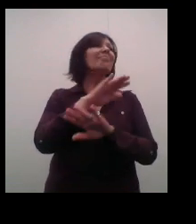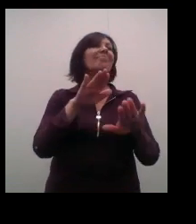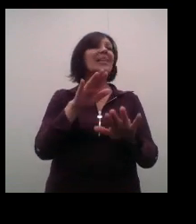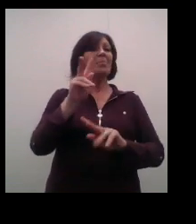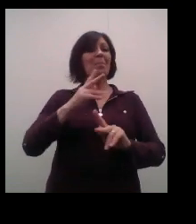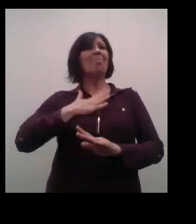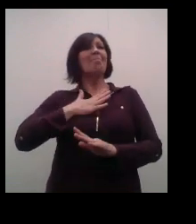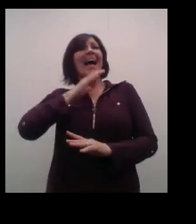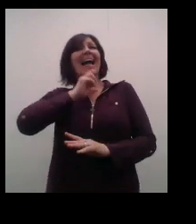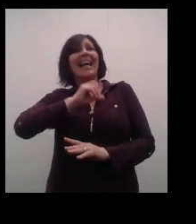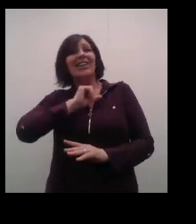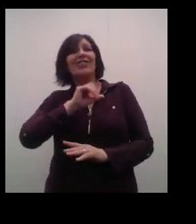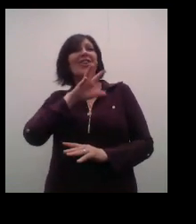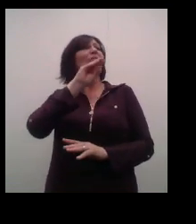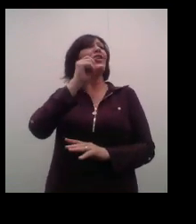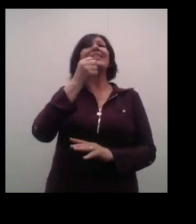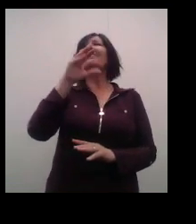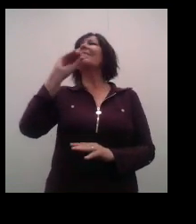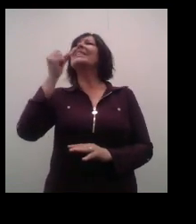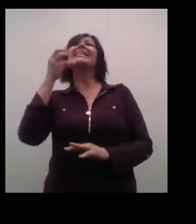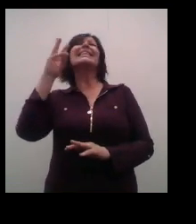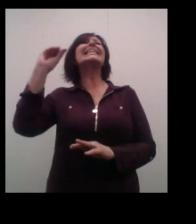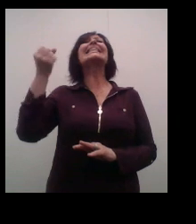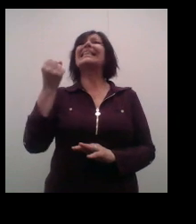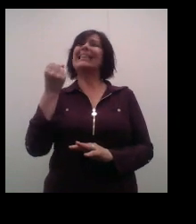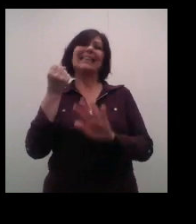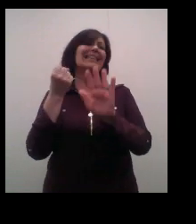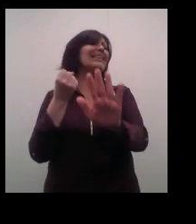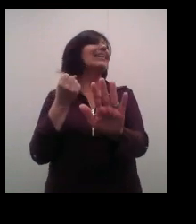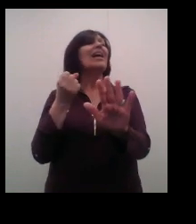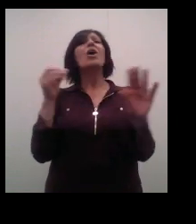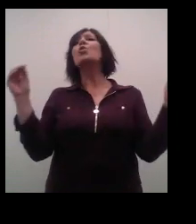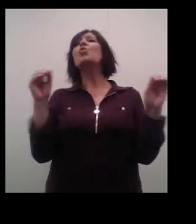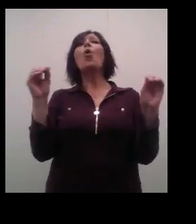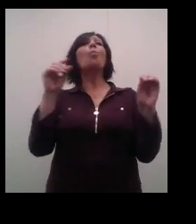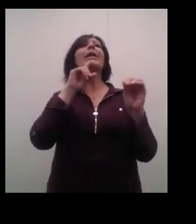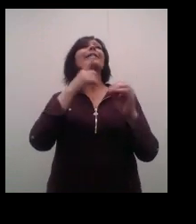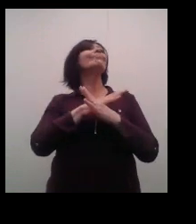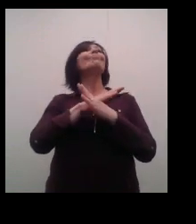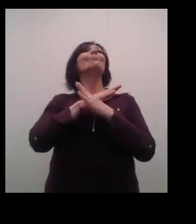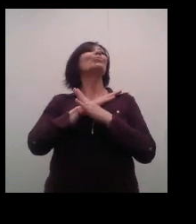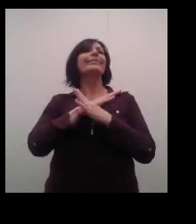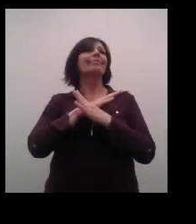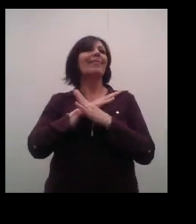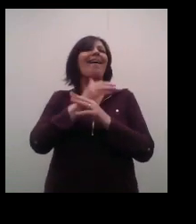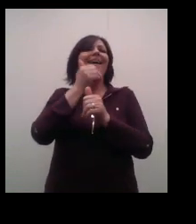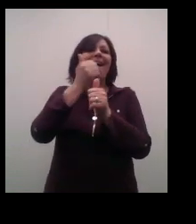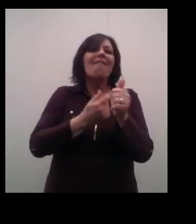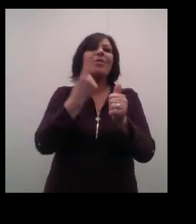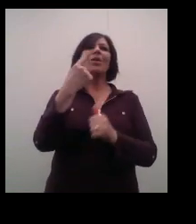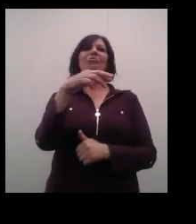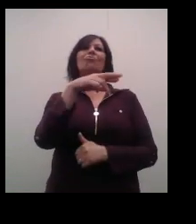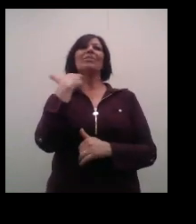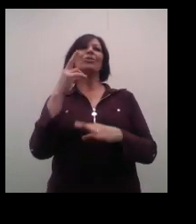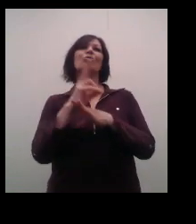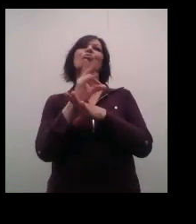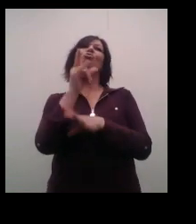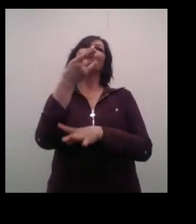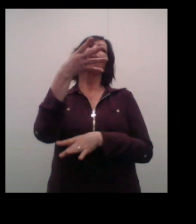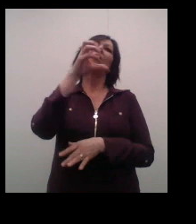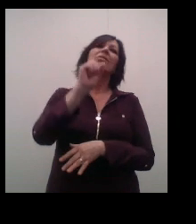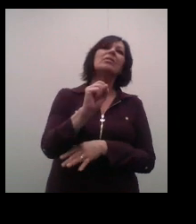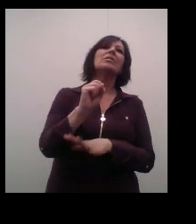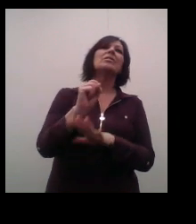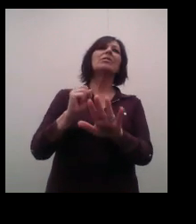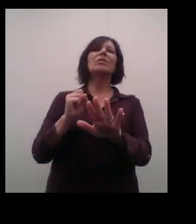their 40s, 50s, and 60s. So please, nobody is immune. Everybody is at risk that is using, and so we just have to